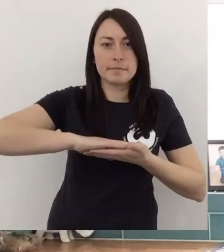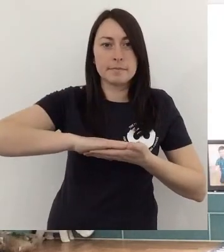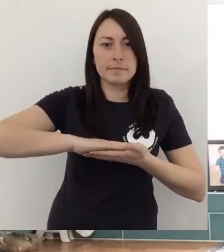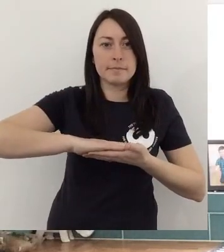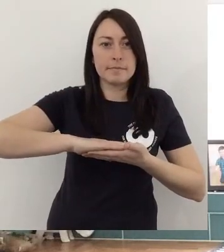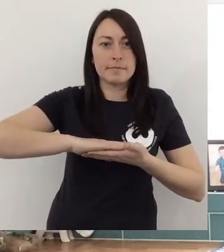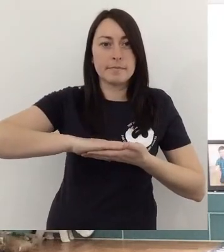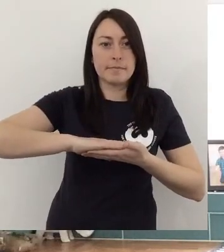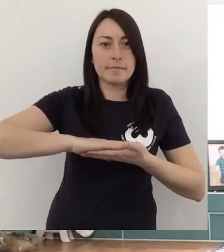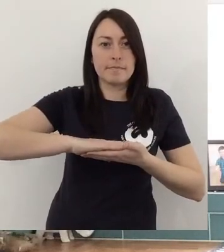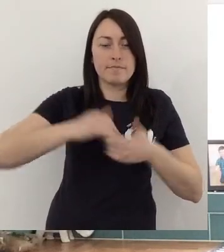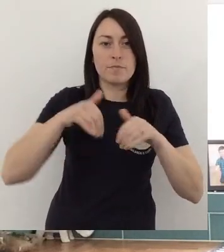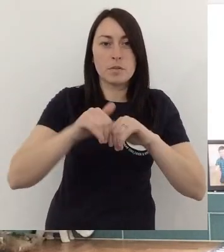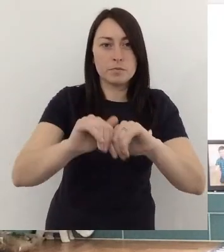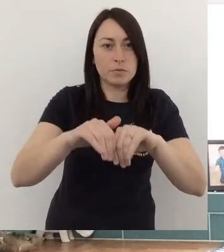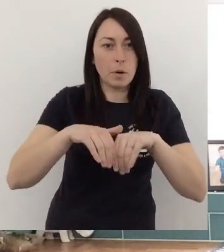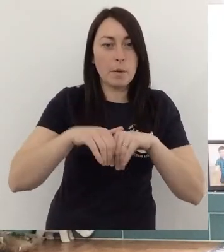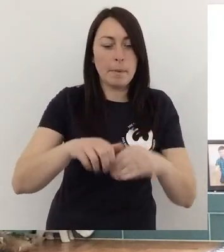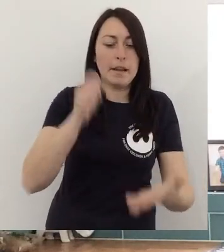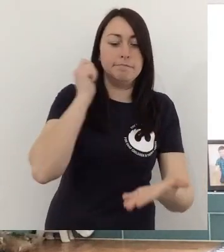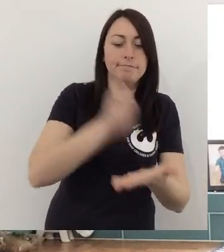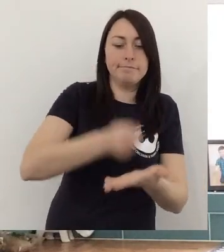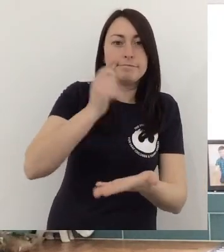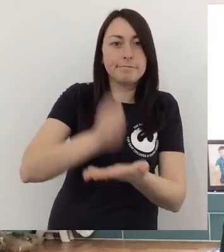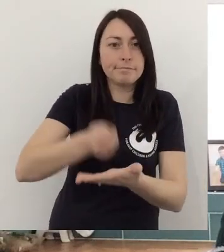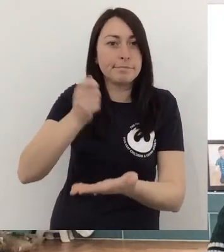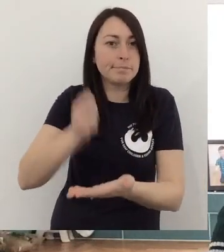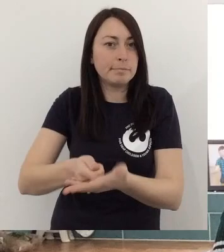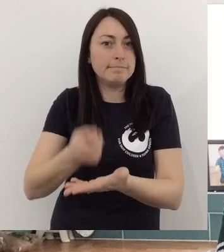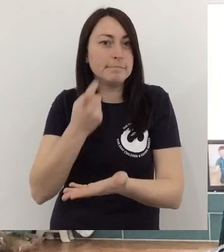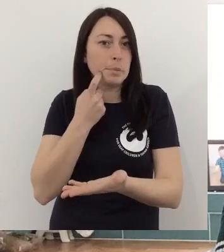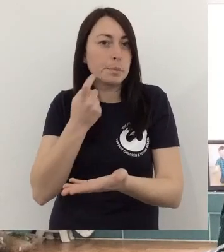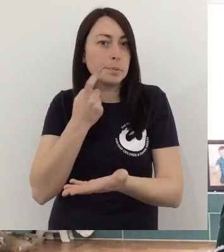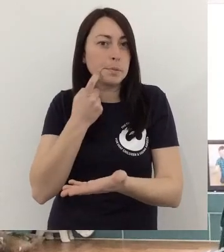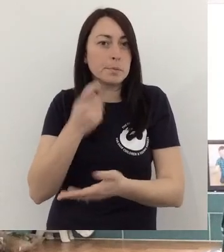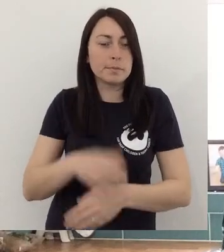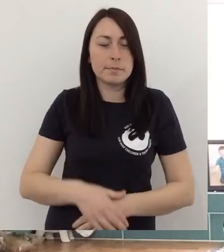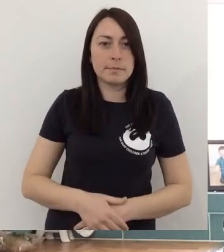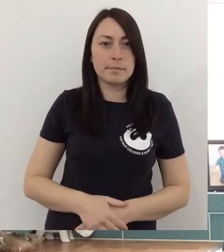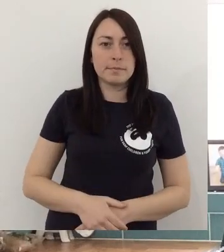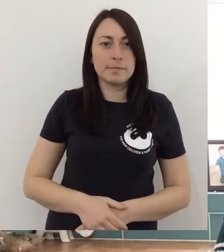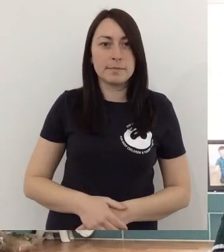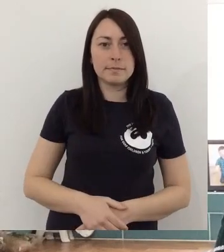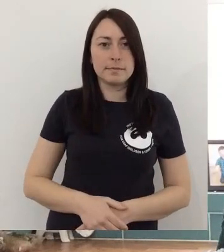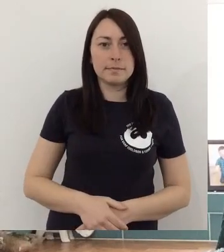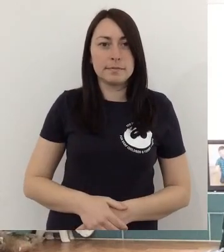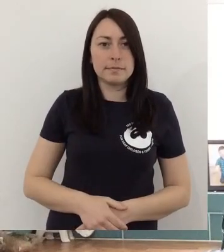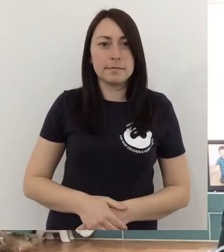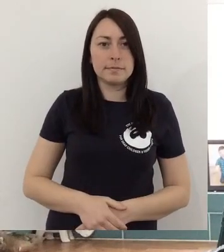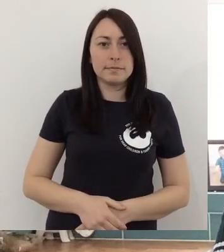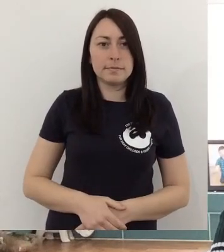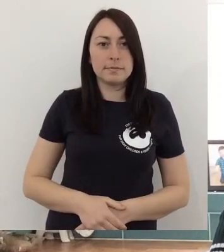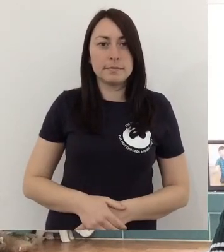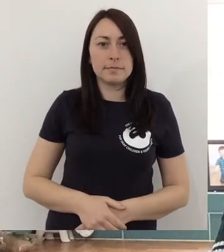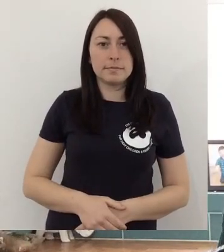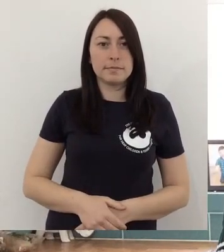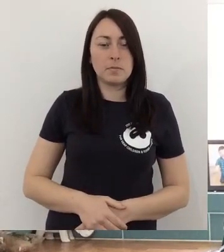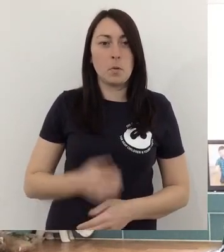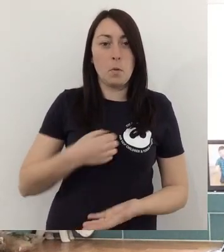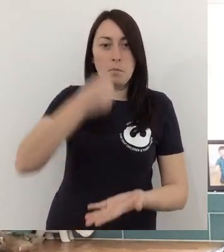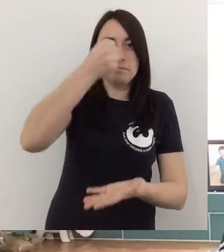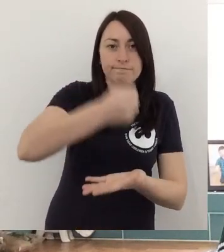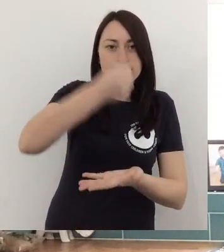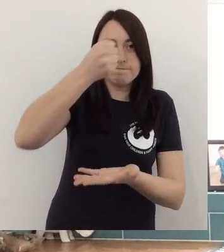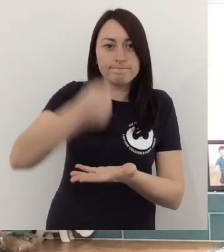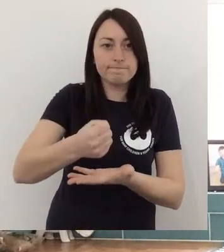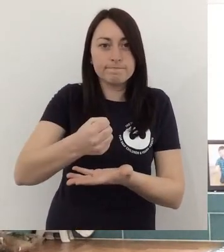You can wrap your biscuits inside and get a rolling pin and just hit on the top gently.